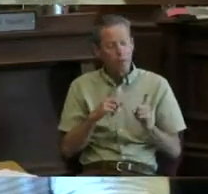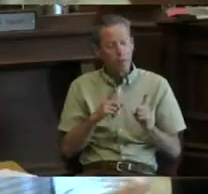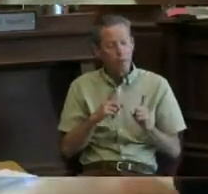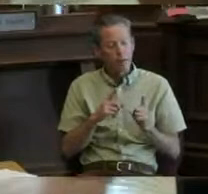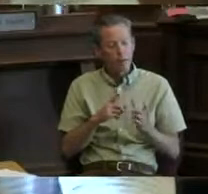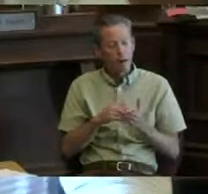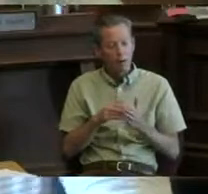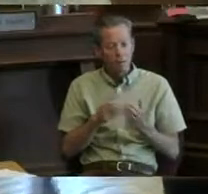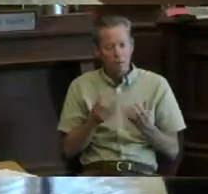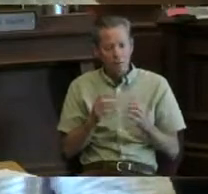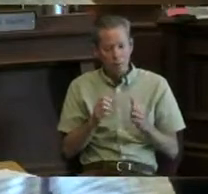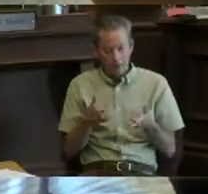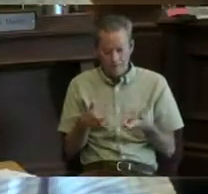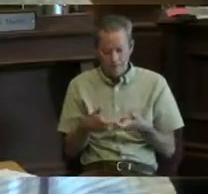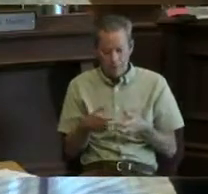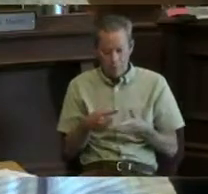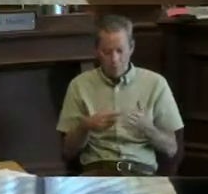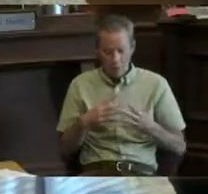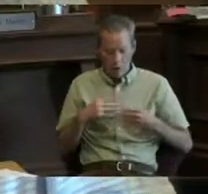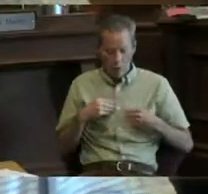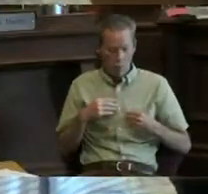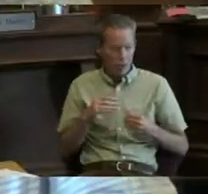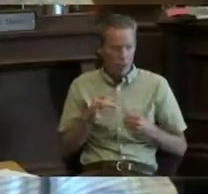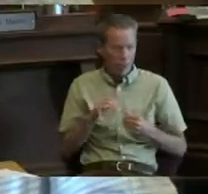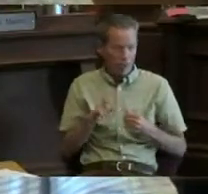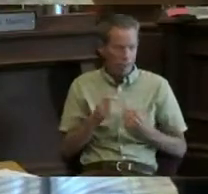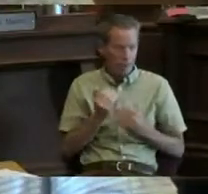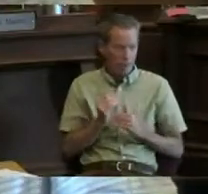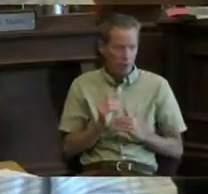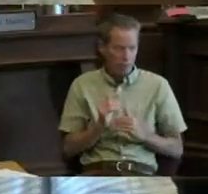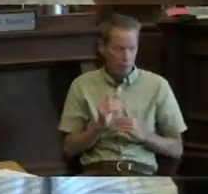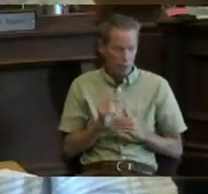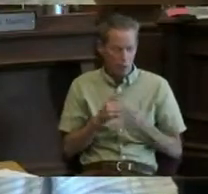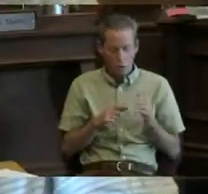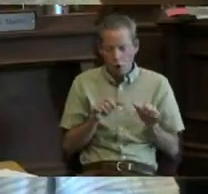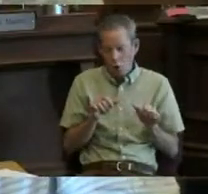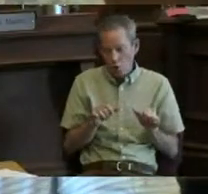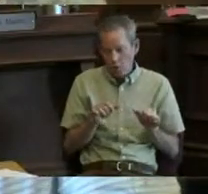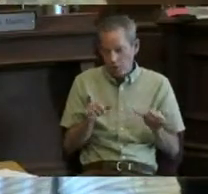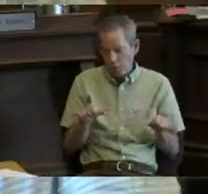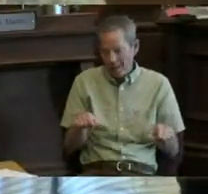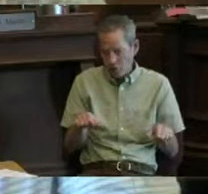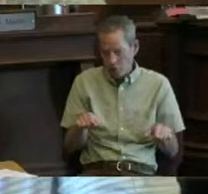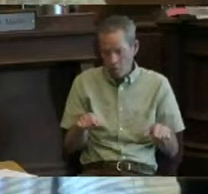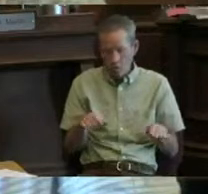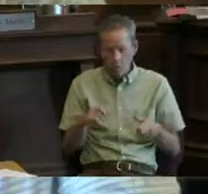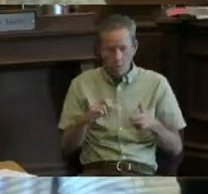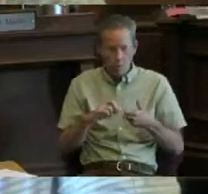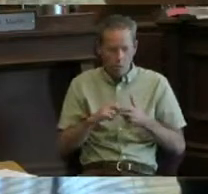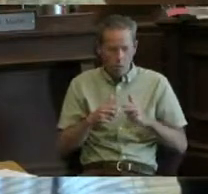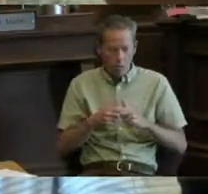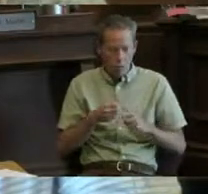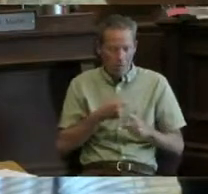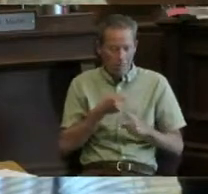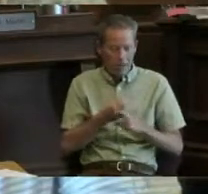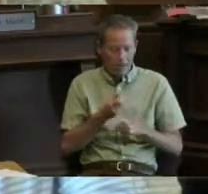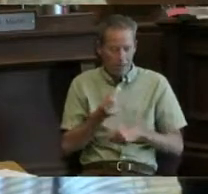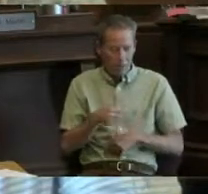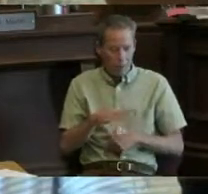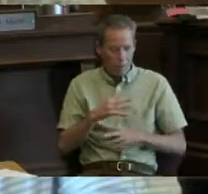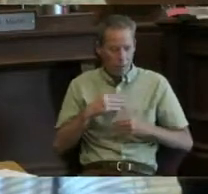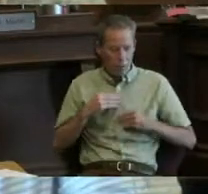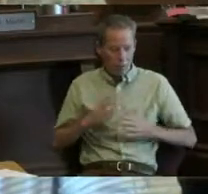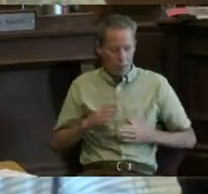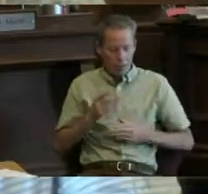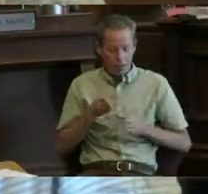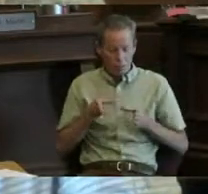much we can fit within what we own, and if we have to do a strip taking, what could be the potential effects of that to a property owner? And as you get on